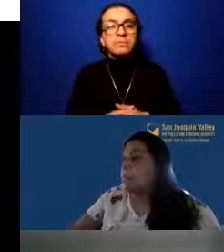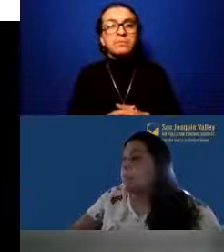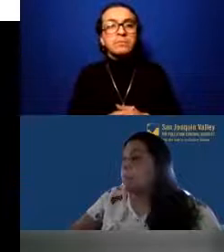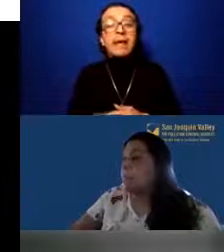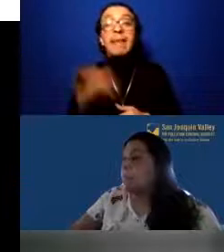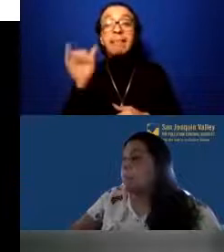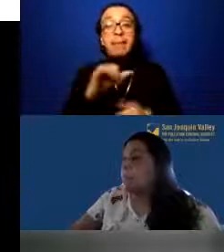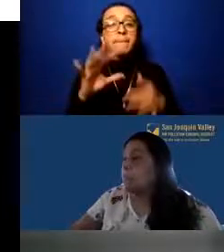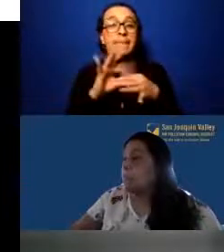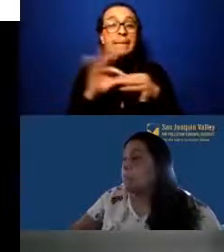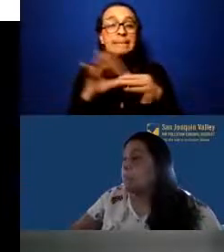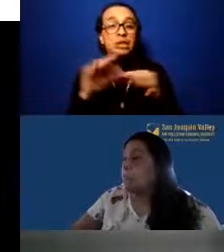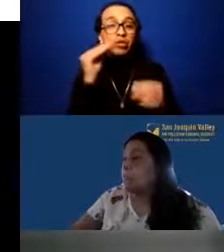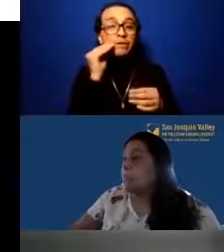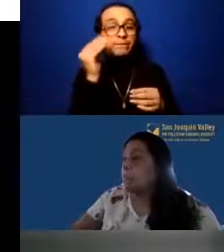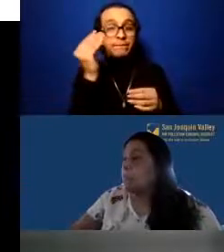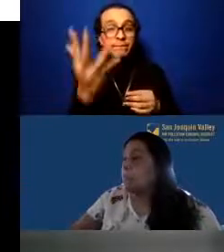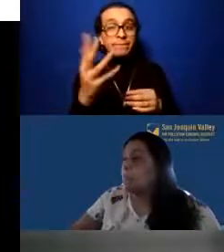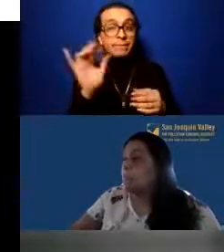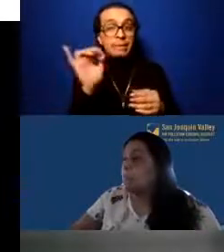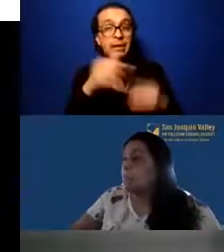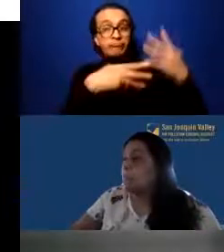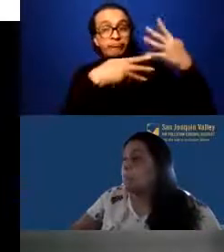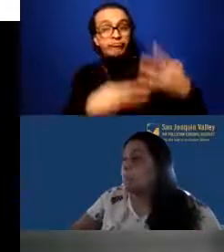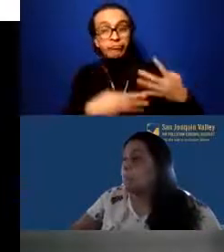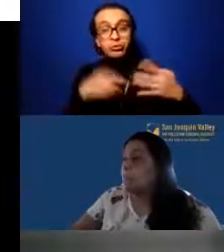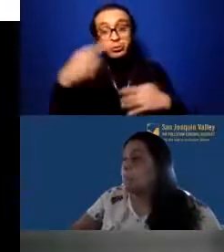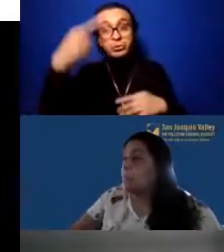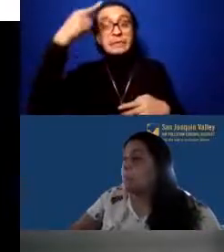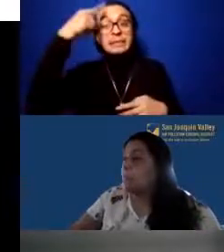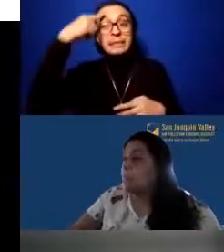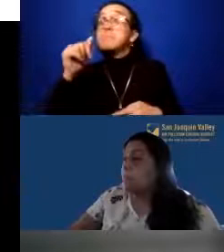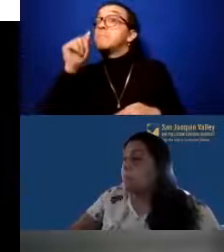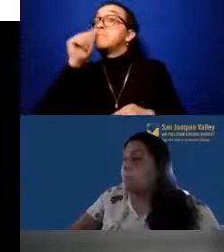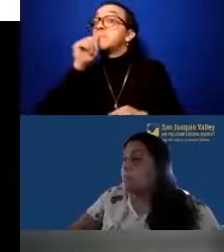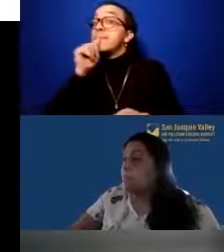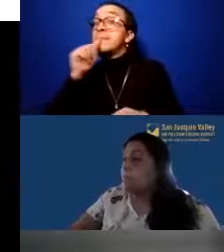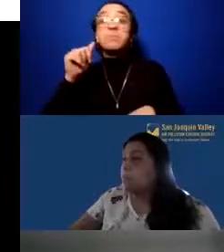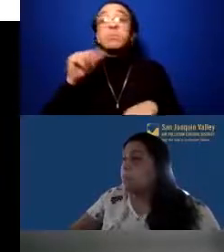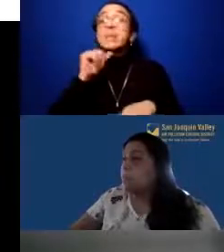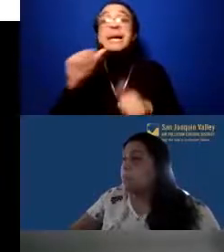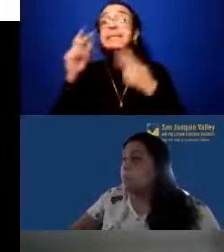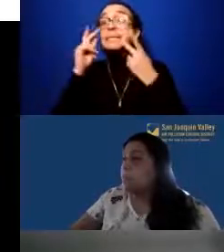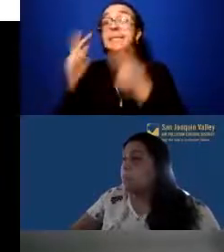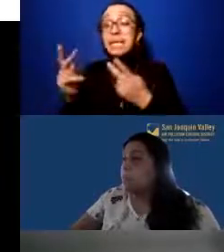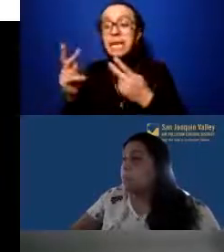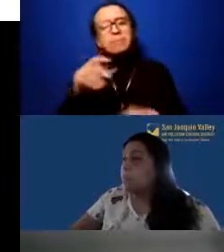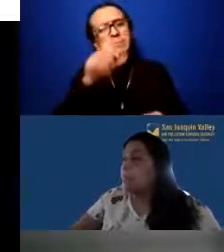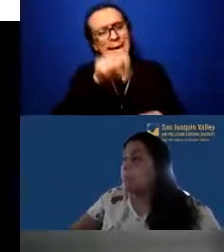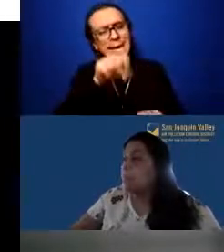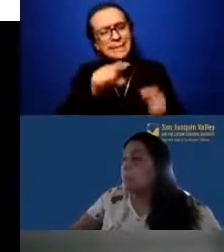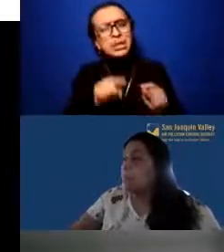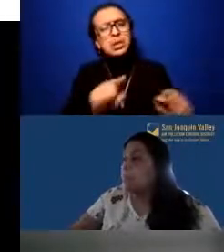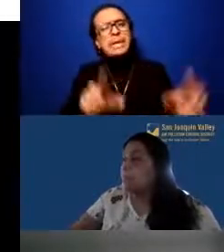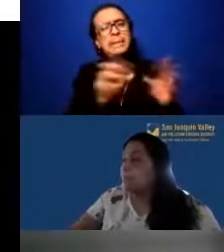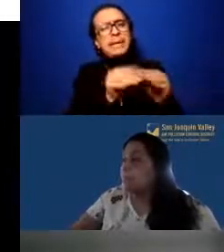would like to let you know that these messages, you might think that they are private. And in this case, they are private in the meeting.